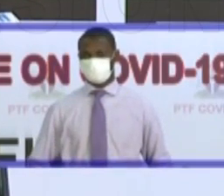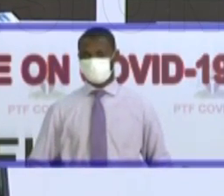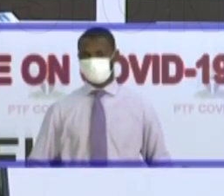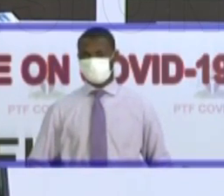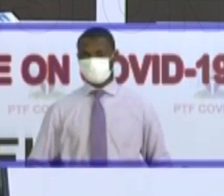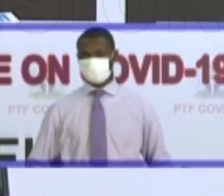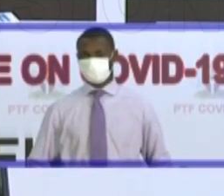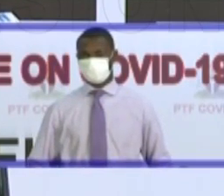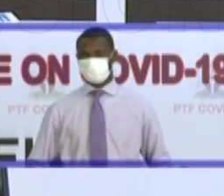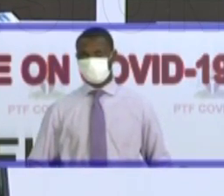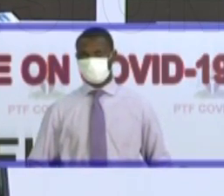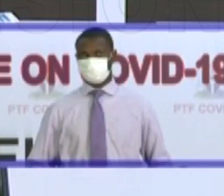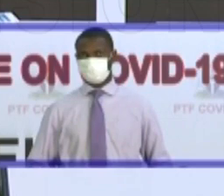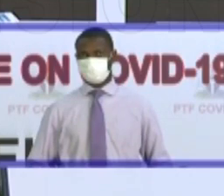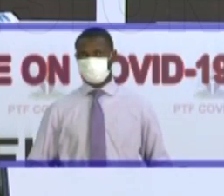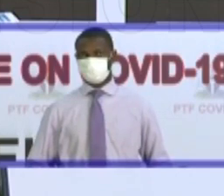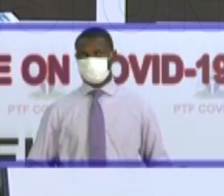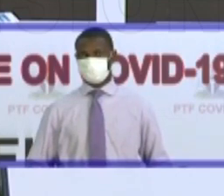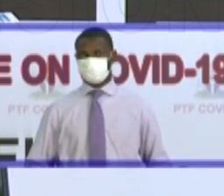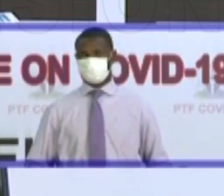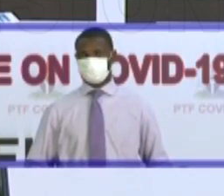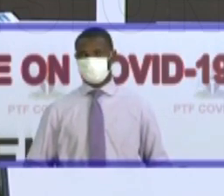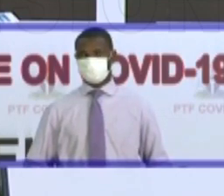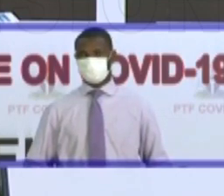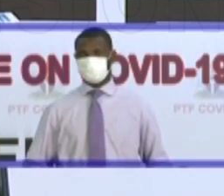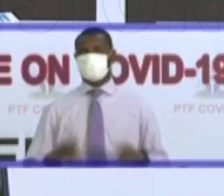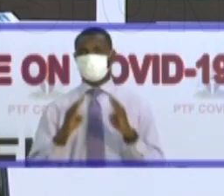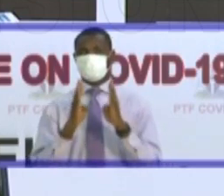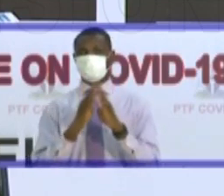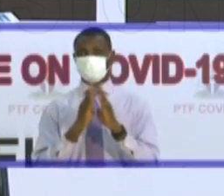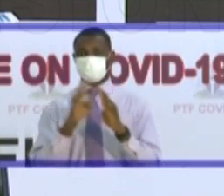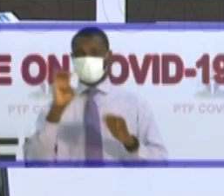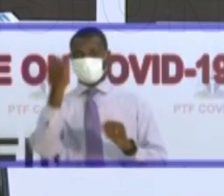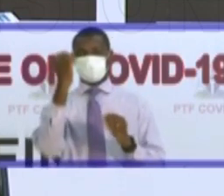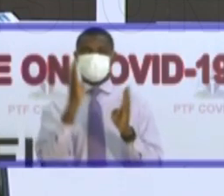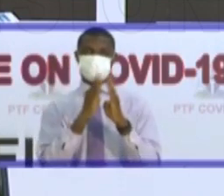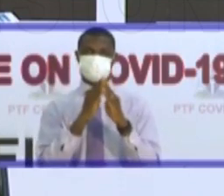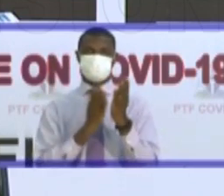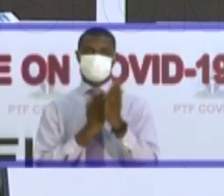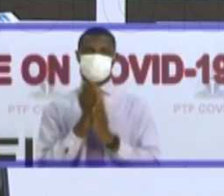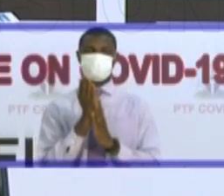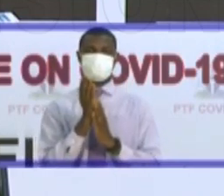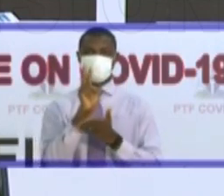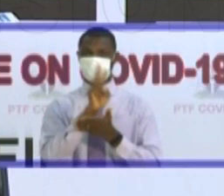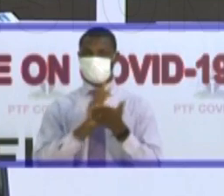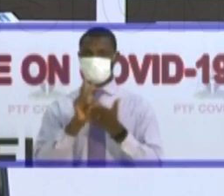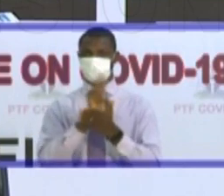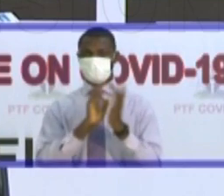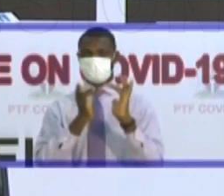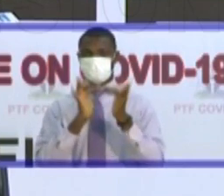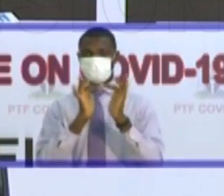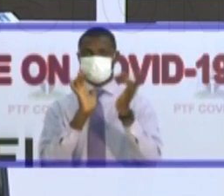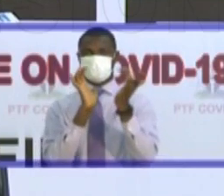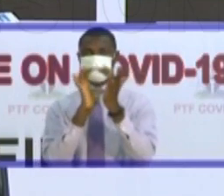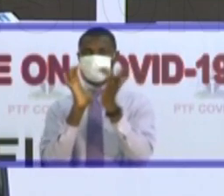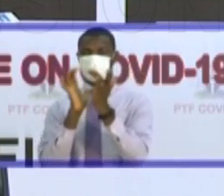successful Emergency National Council on Health meeting via teleconference, where state